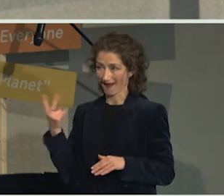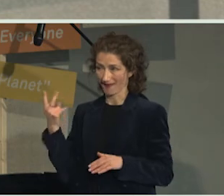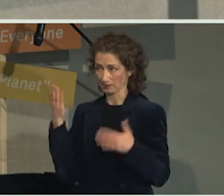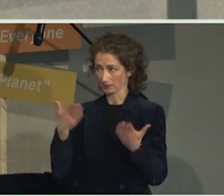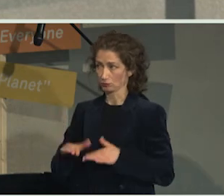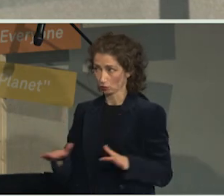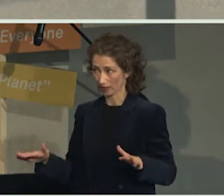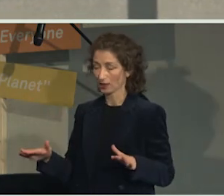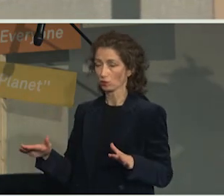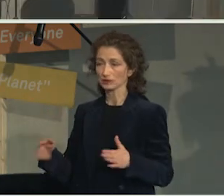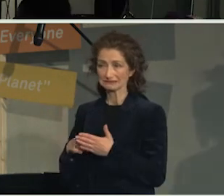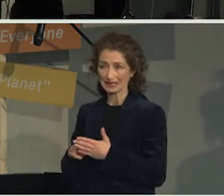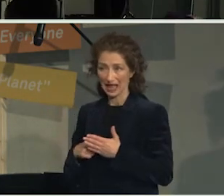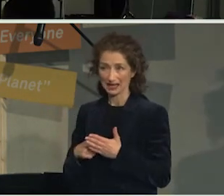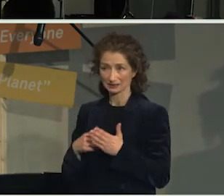them some love, everybody.